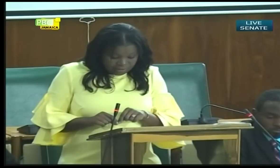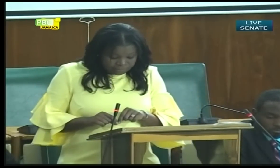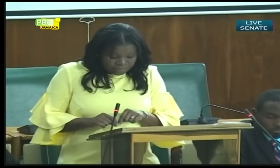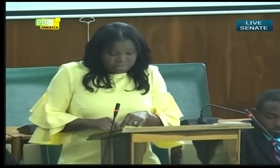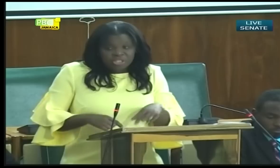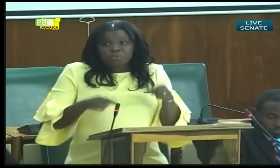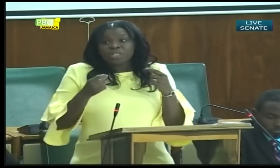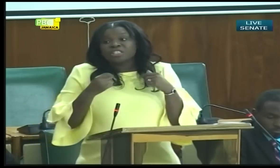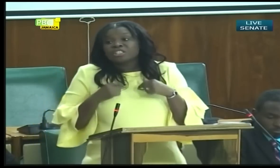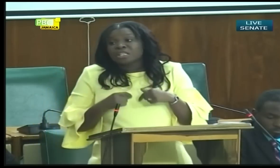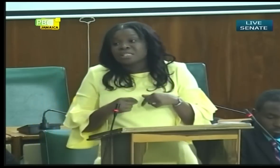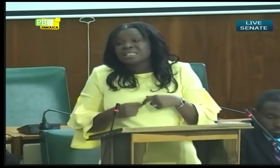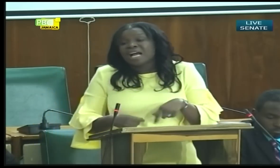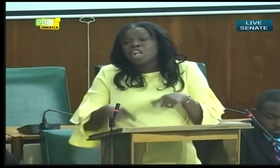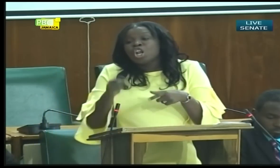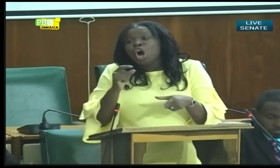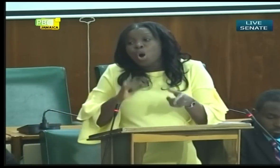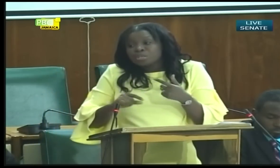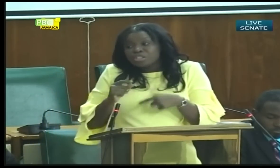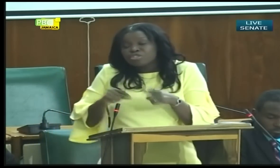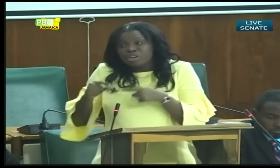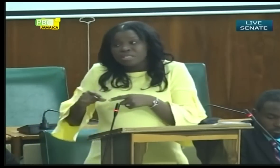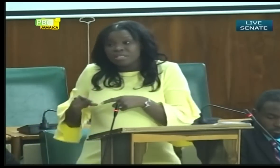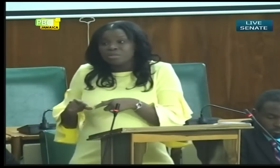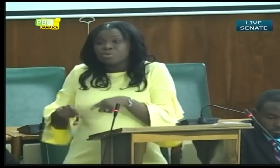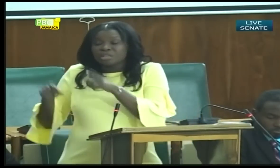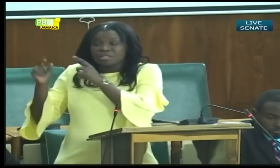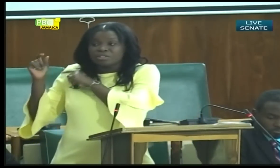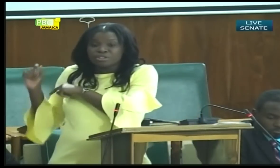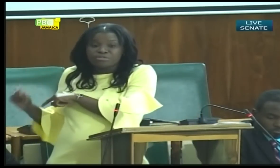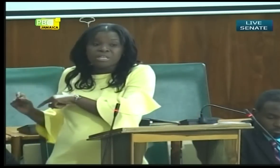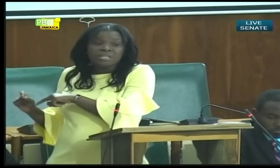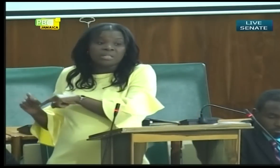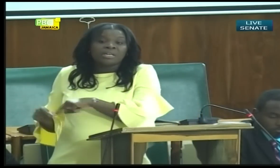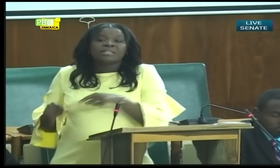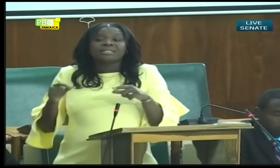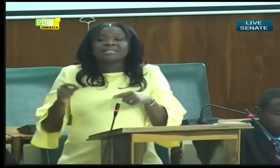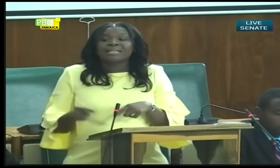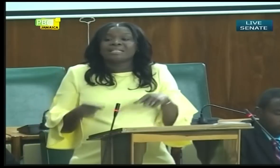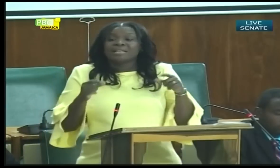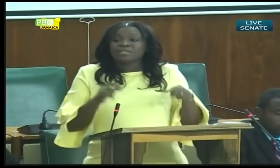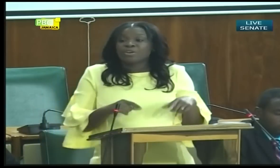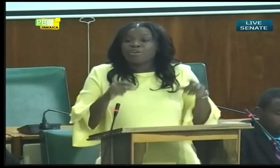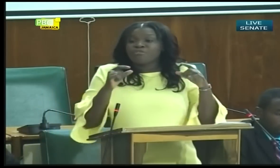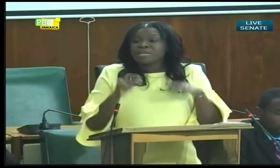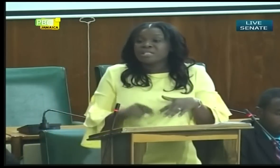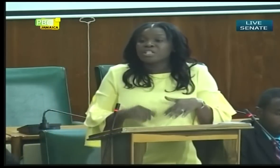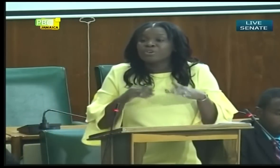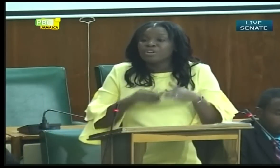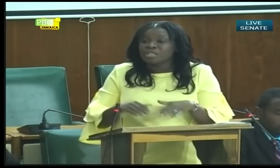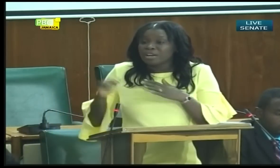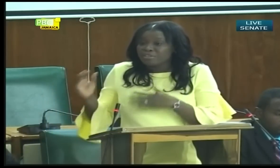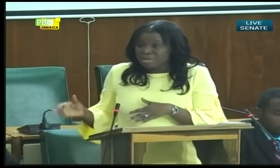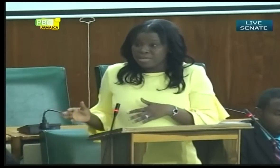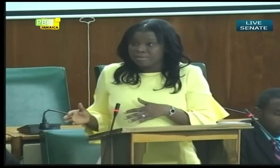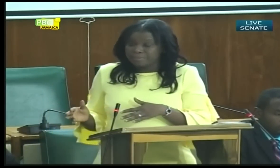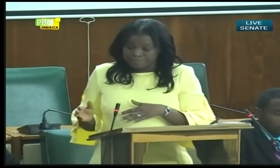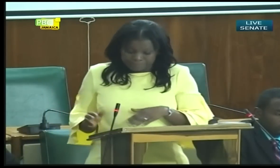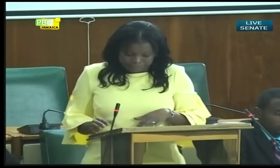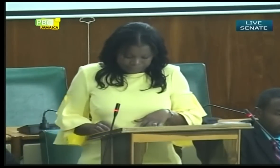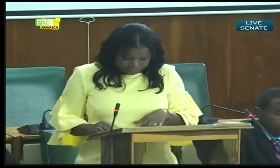maintained, because what it does, it allows the trustee who does not agree to state his or her reasons for not